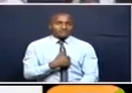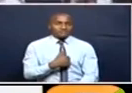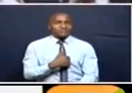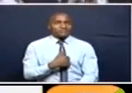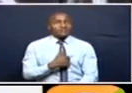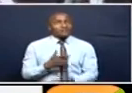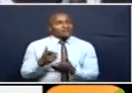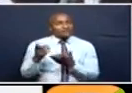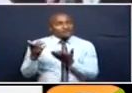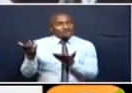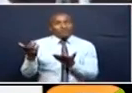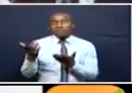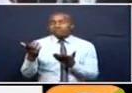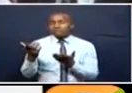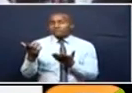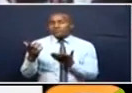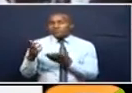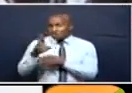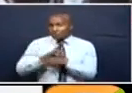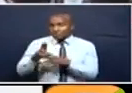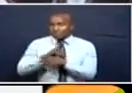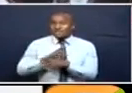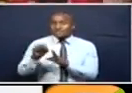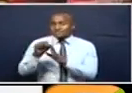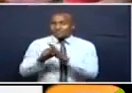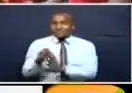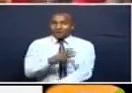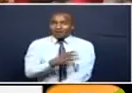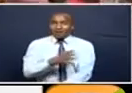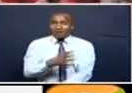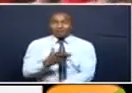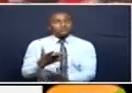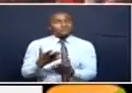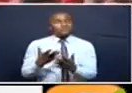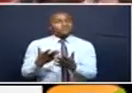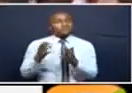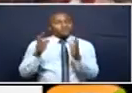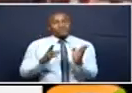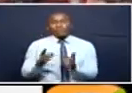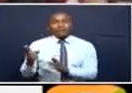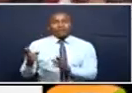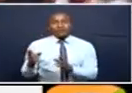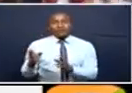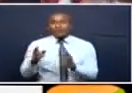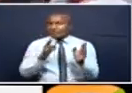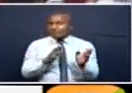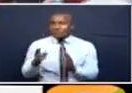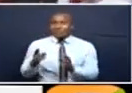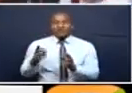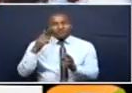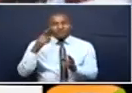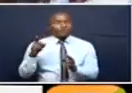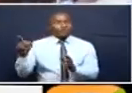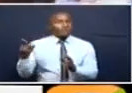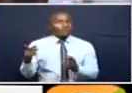administration. Using the instrument of state power, it is very possible for you to activate,